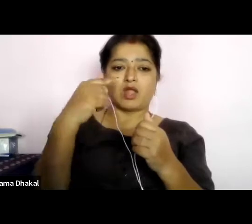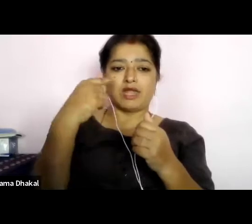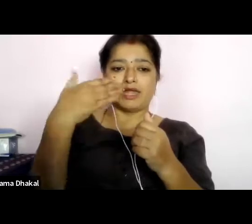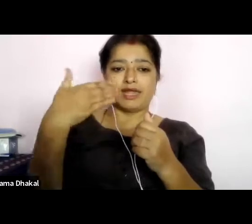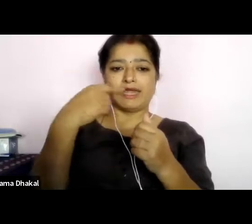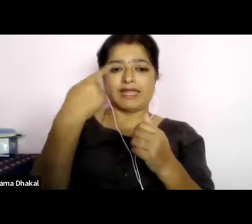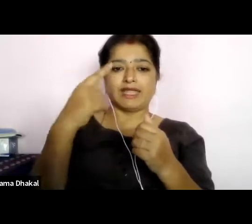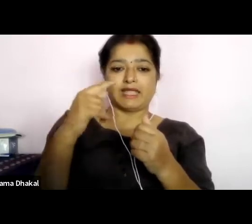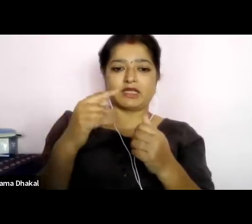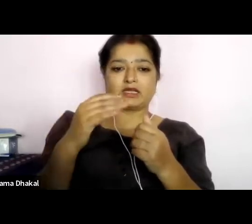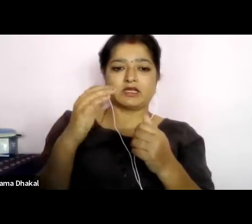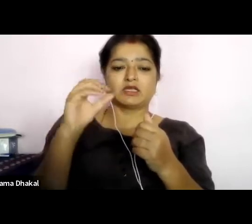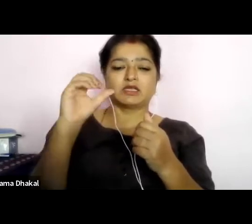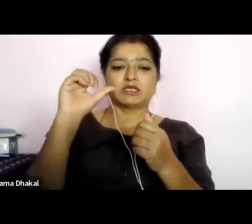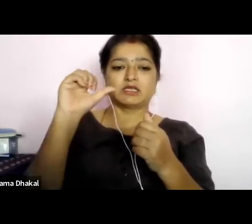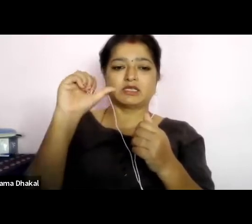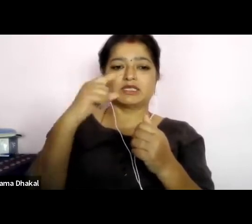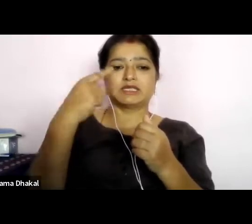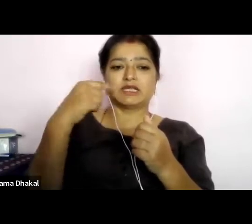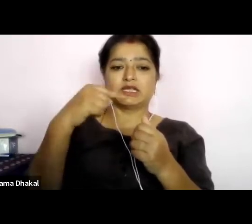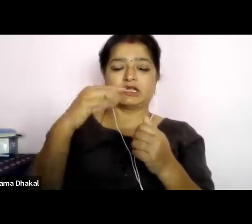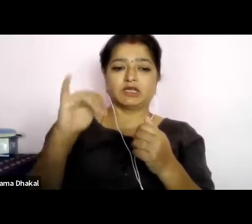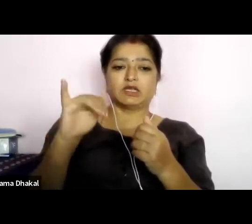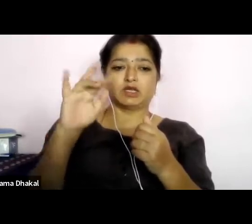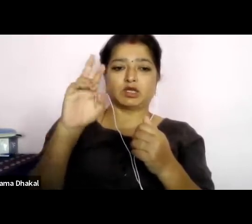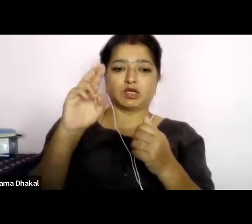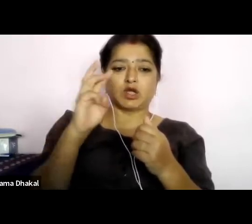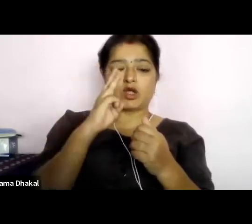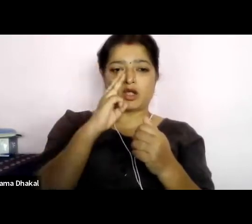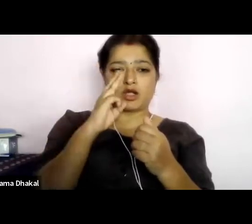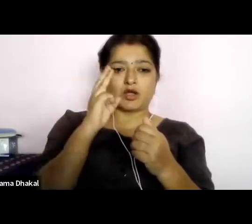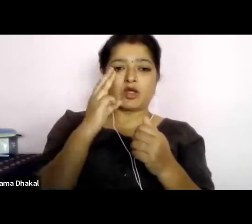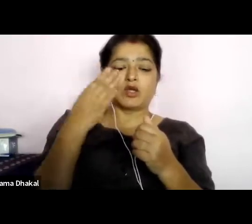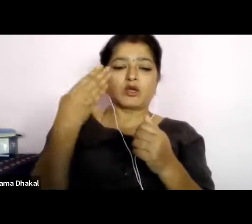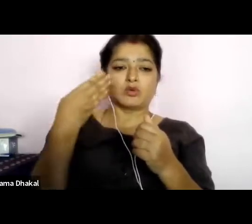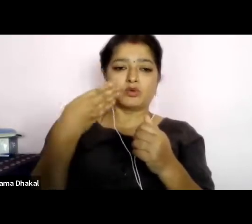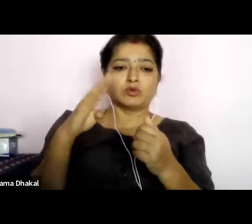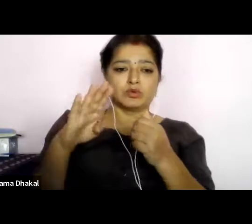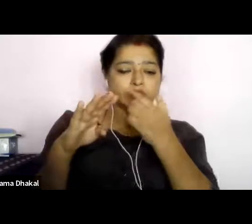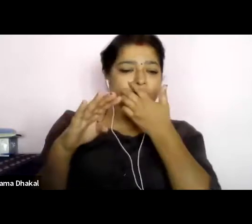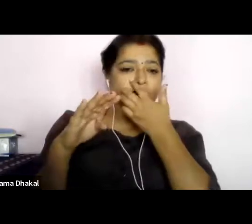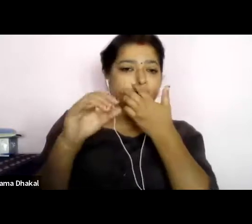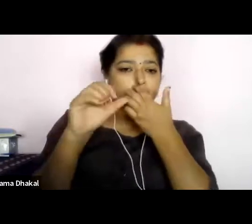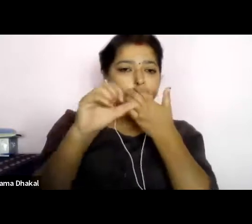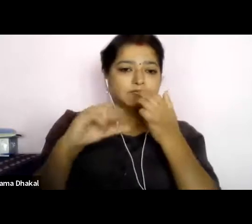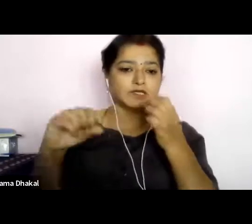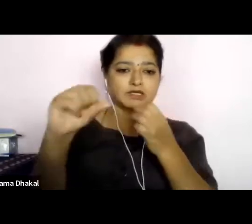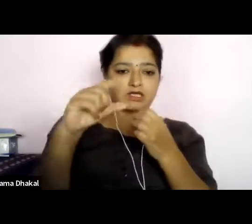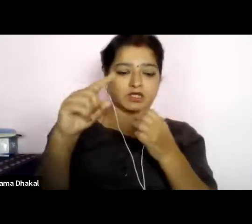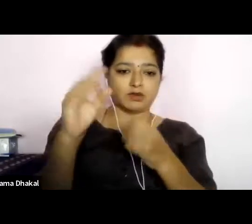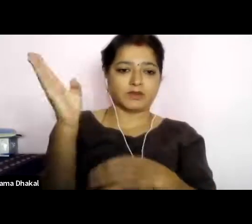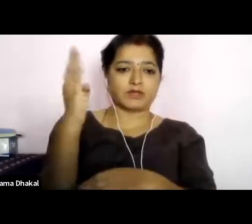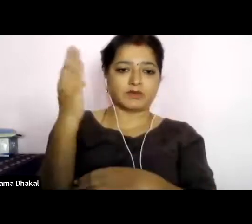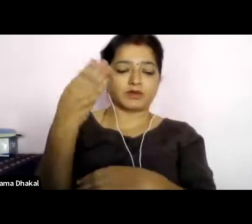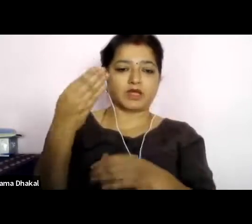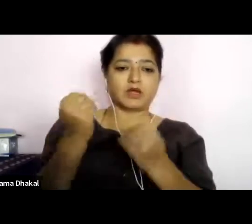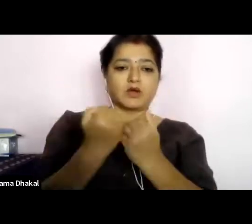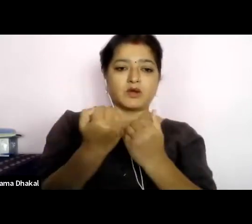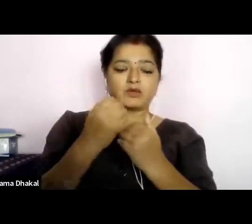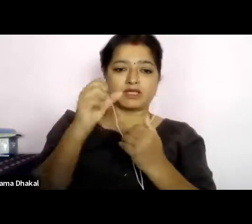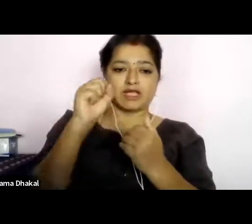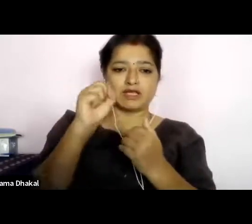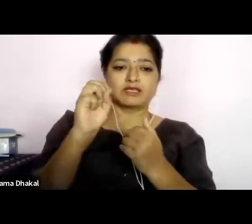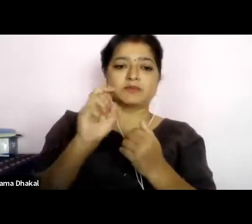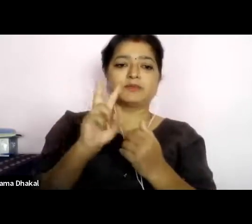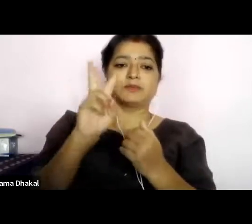her country of St. Vincent and the Grenadines. RedRoot SDG is dedicated to the empowerment and the support of